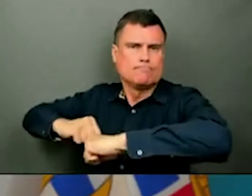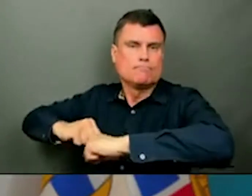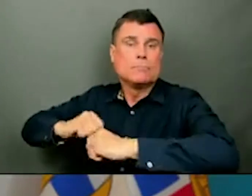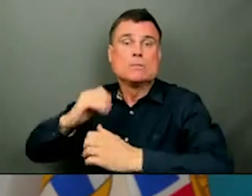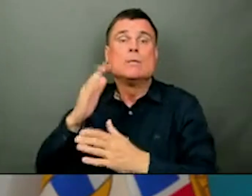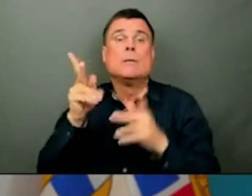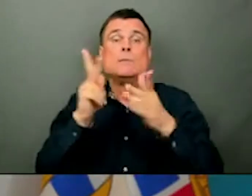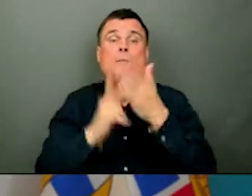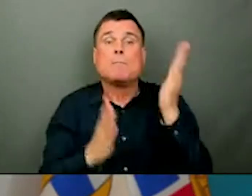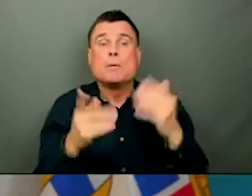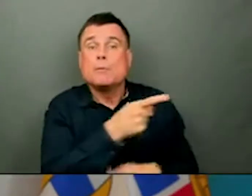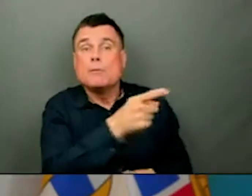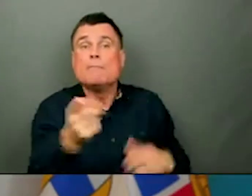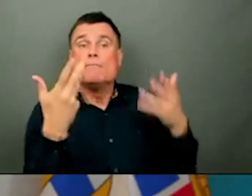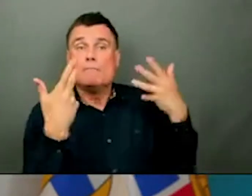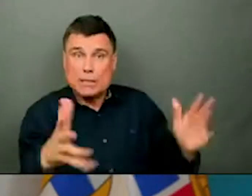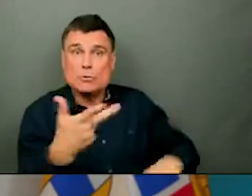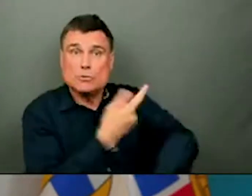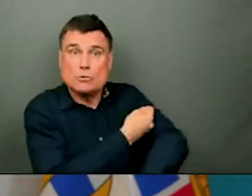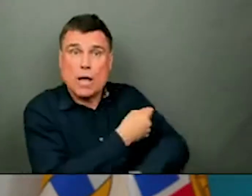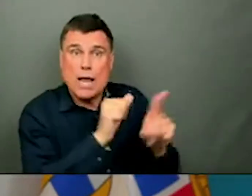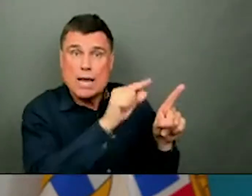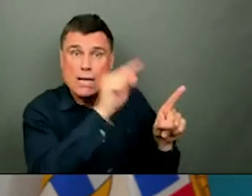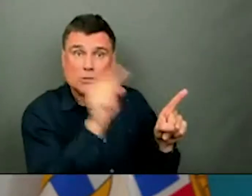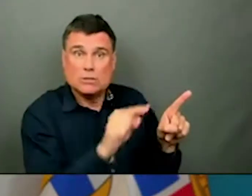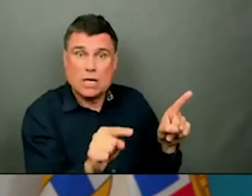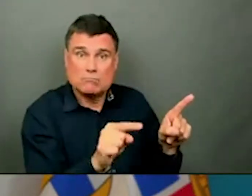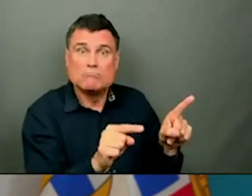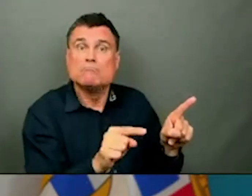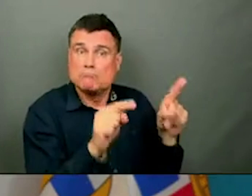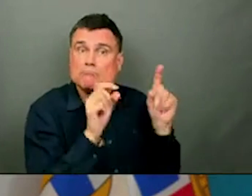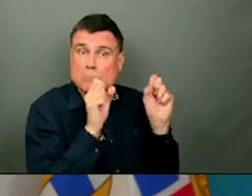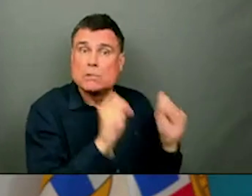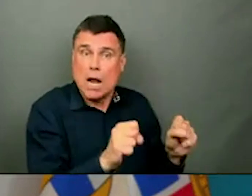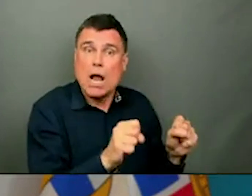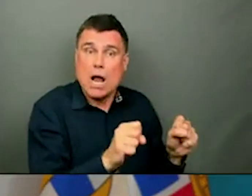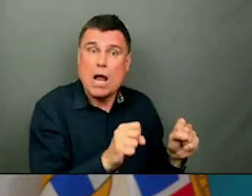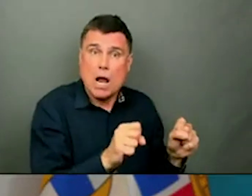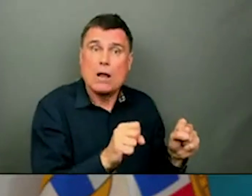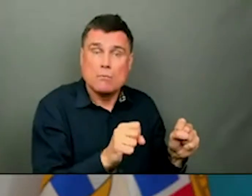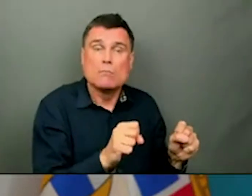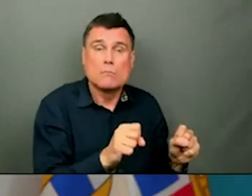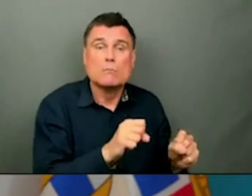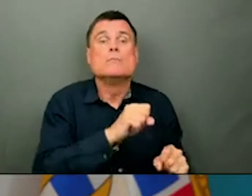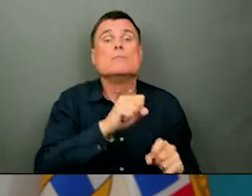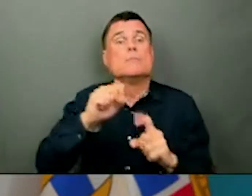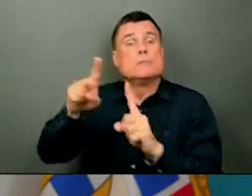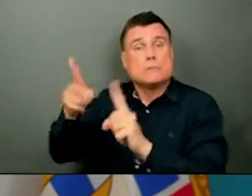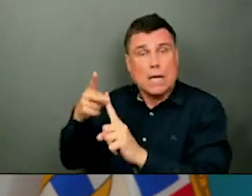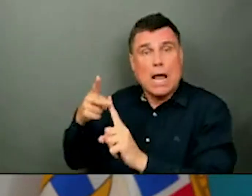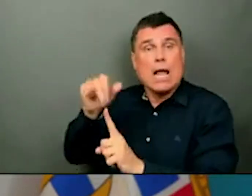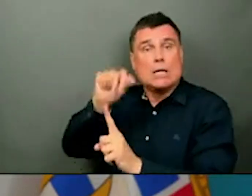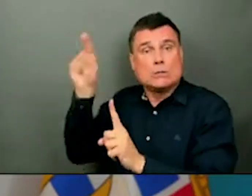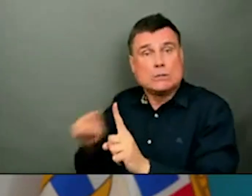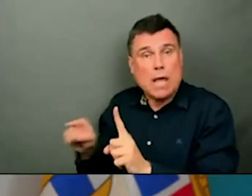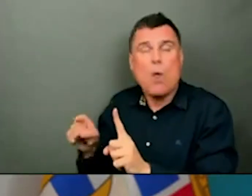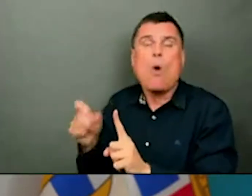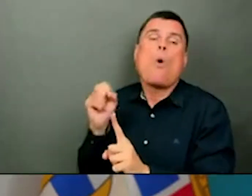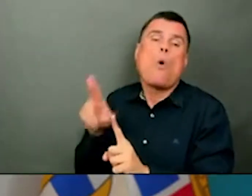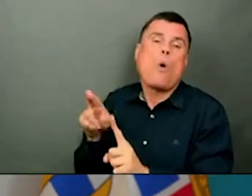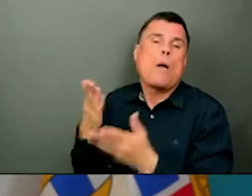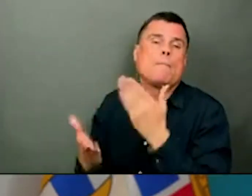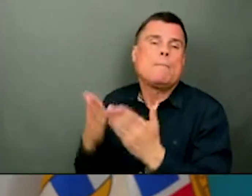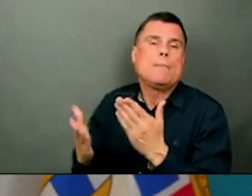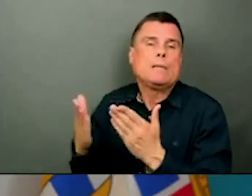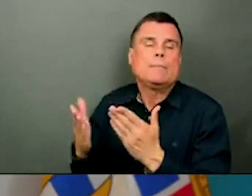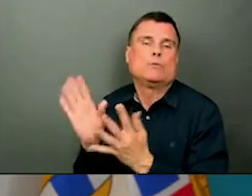received the AstraZeneca vaccine, they can receive the second dose with AstraZeneca, or there may be the option of having that choice